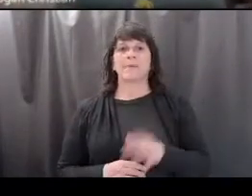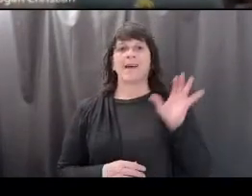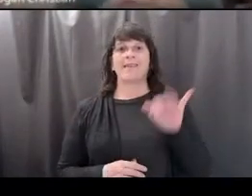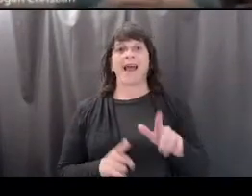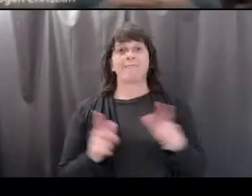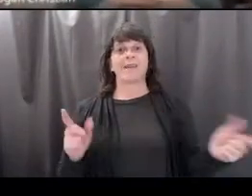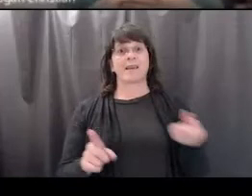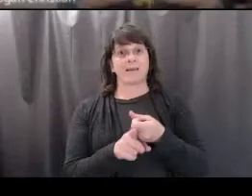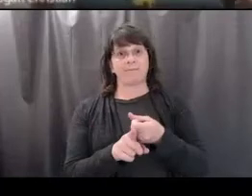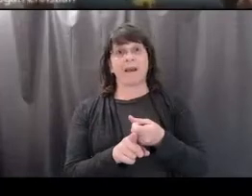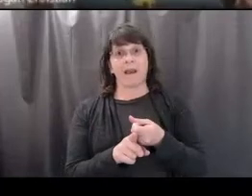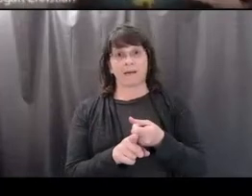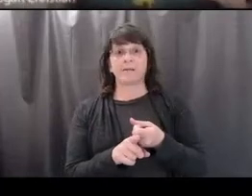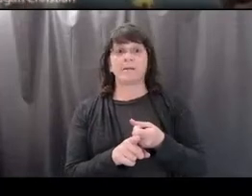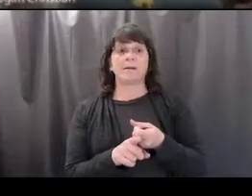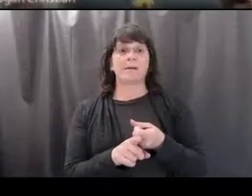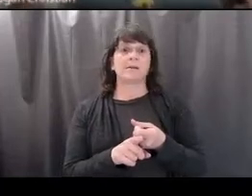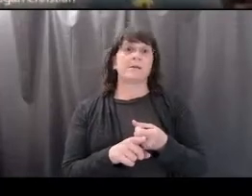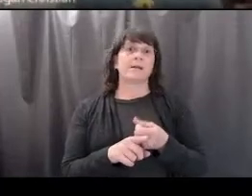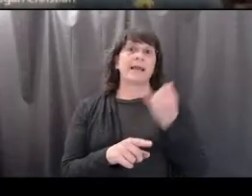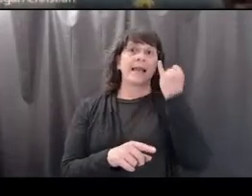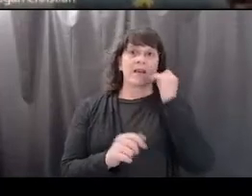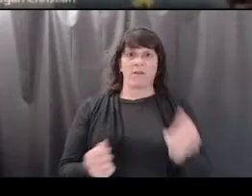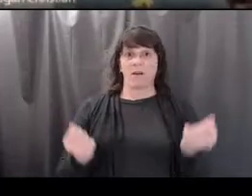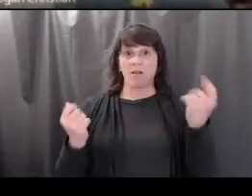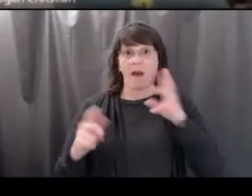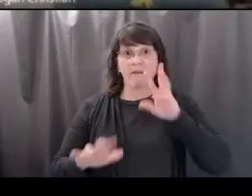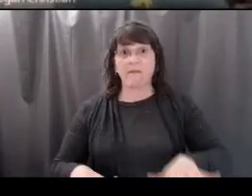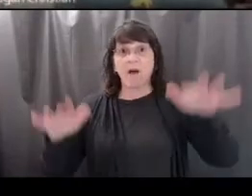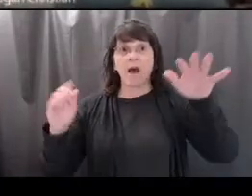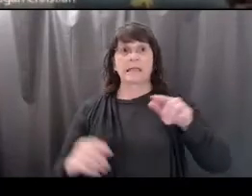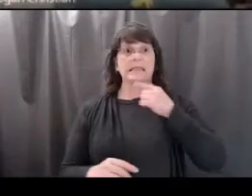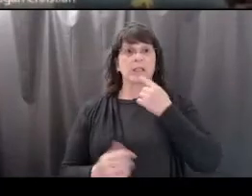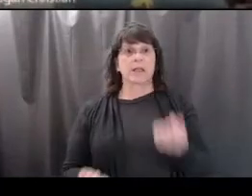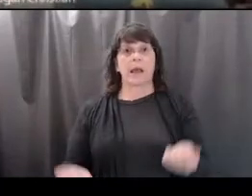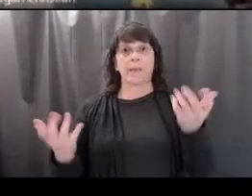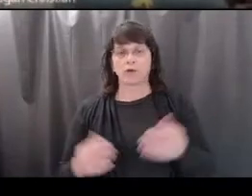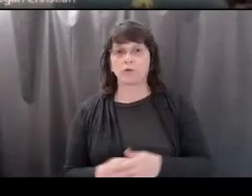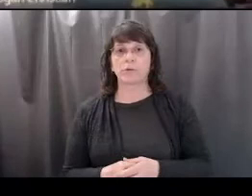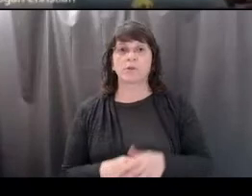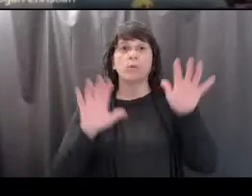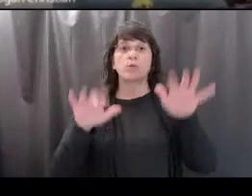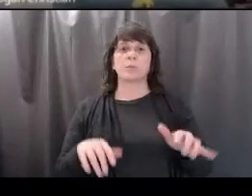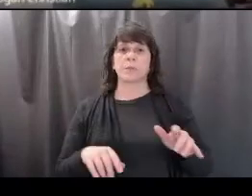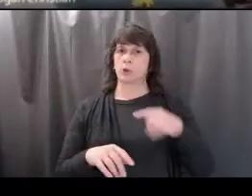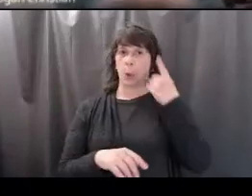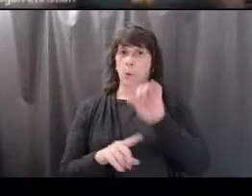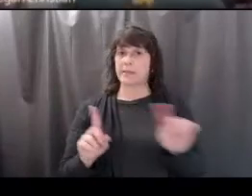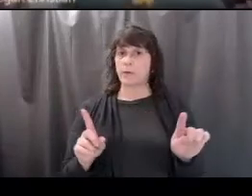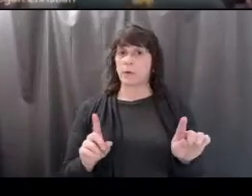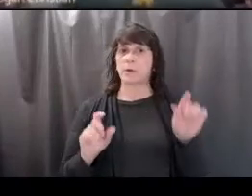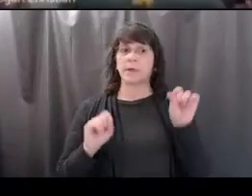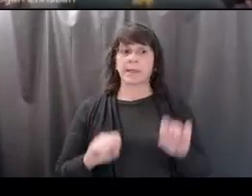a big impact on the size and severity of floods. So precipitation comes in many forms. There are